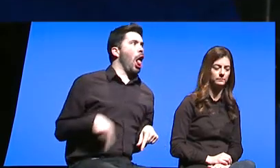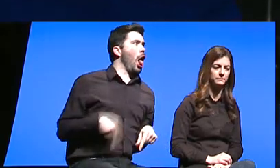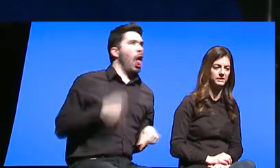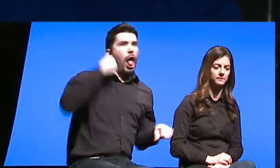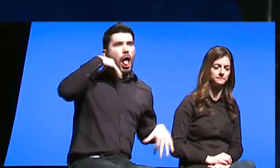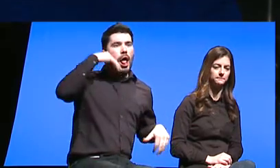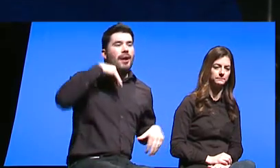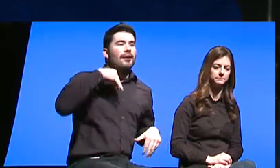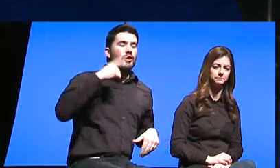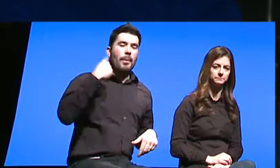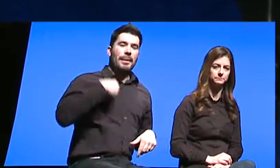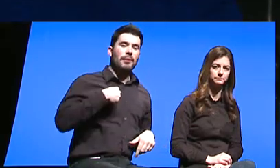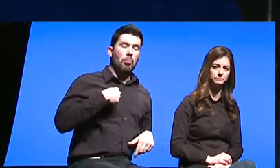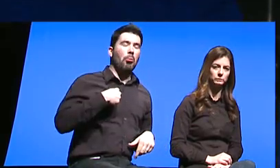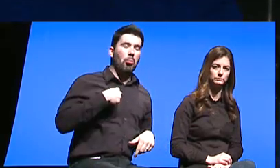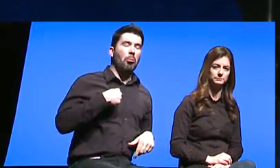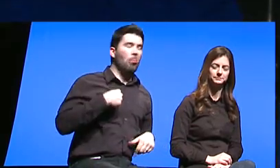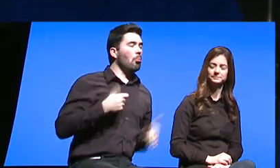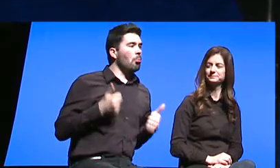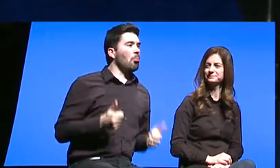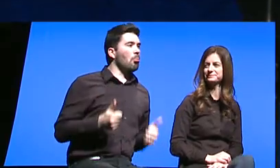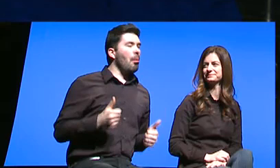me, that gives me a lot of comfort, you know.